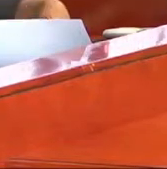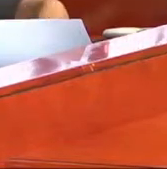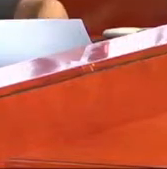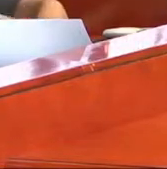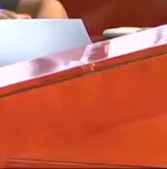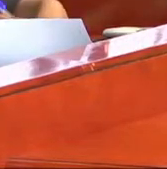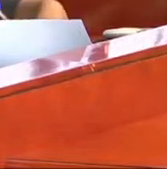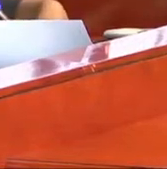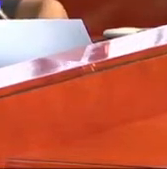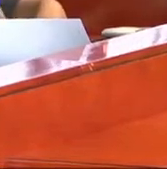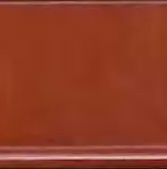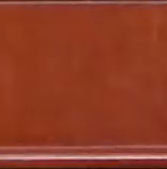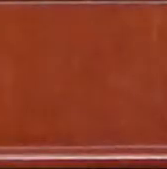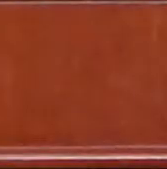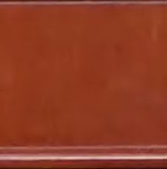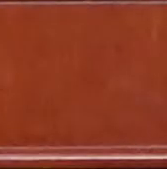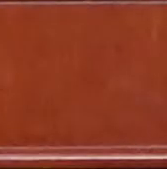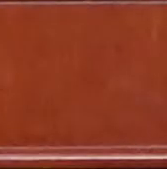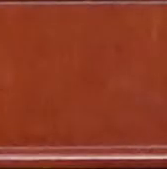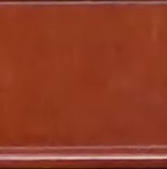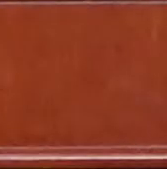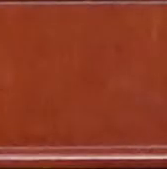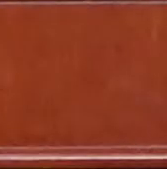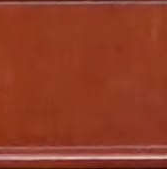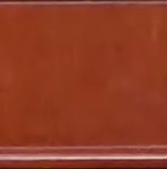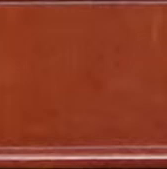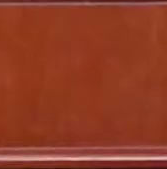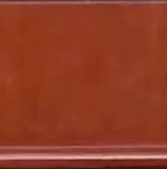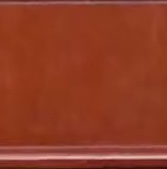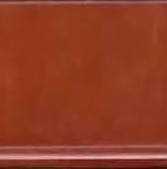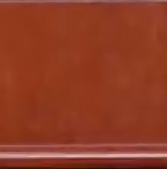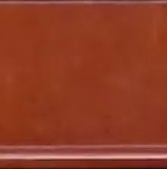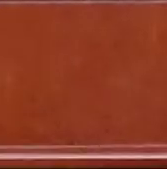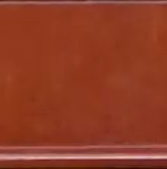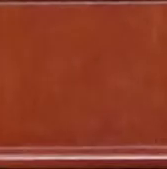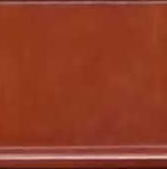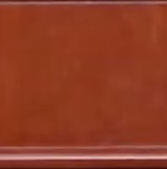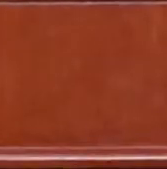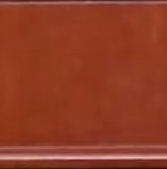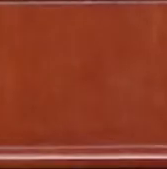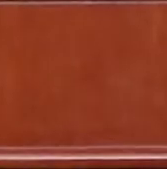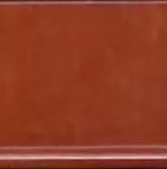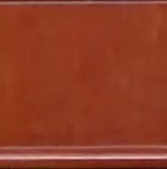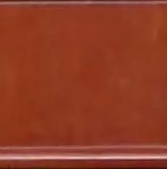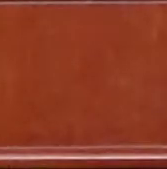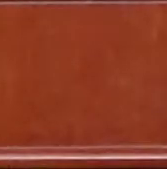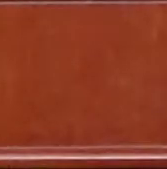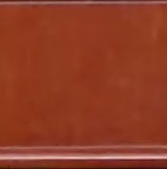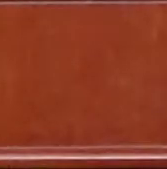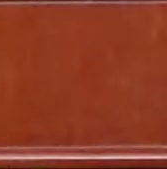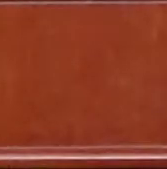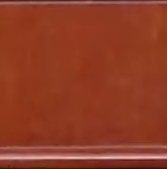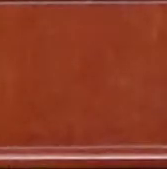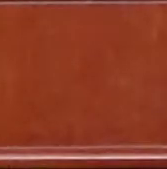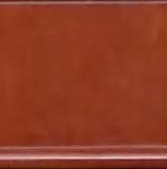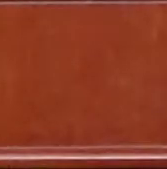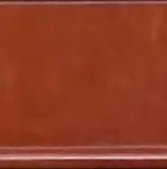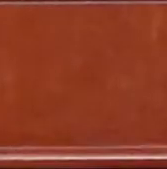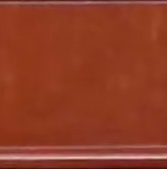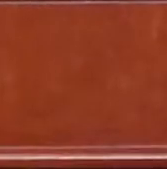members, these regulations are also referred to the Committee on Subsidiary Legislation for consideration and report to the